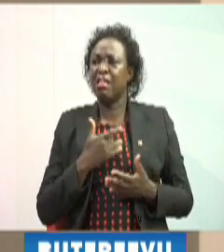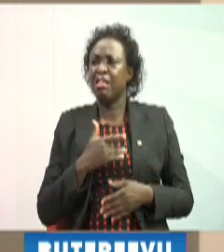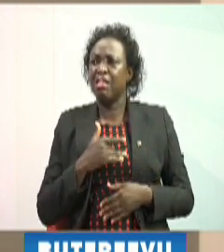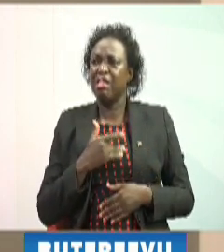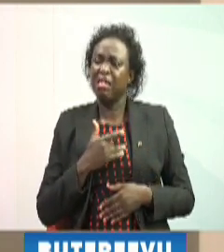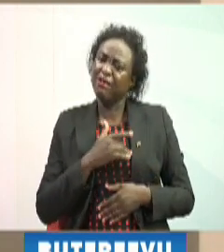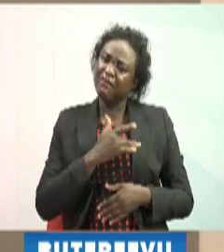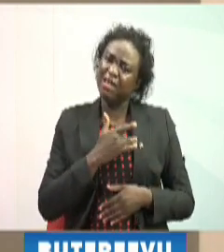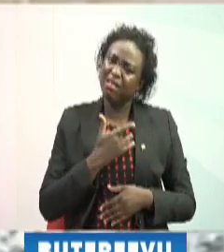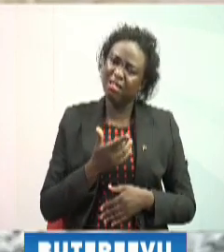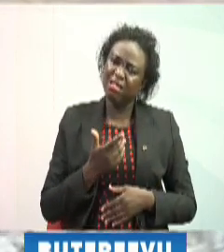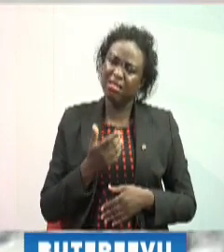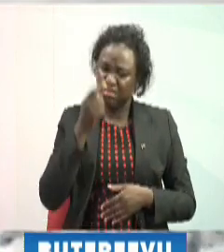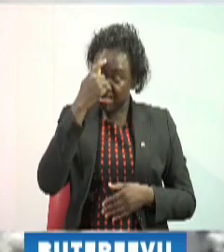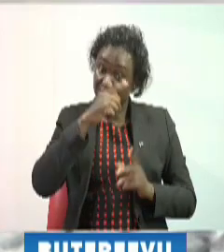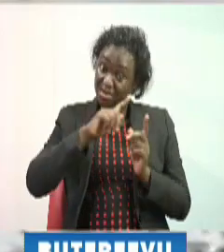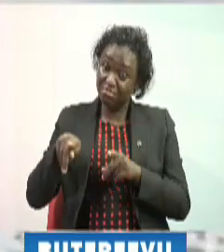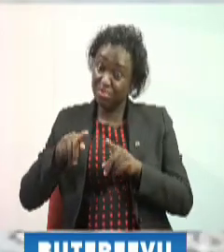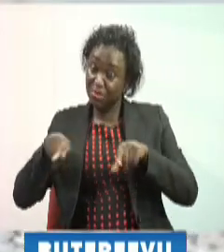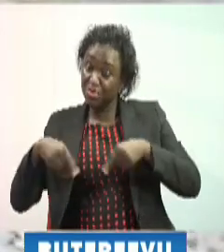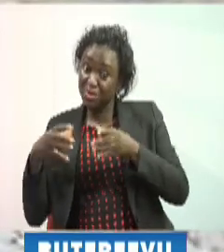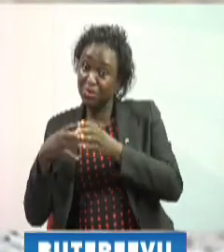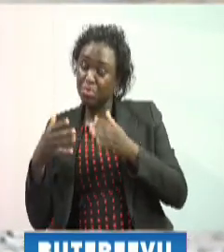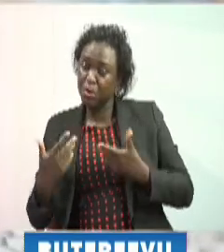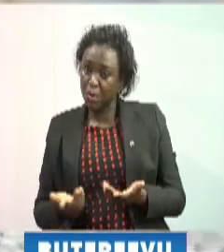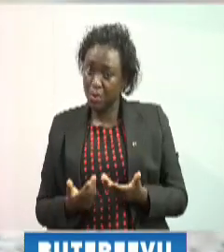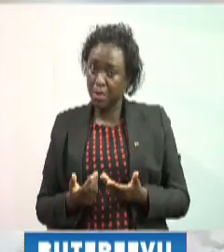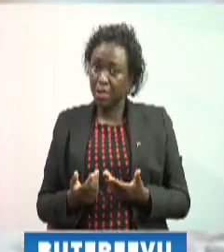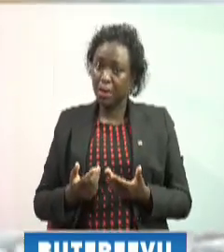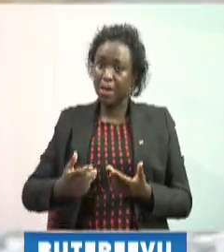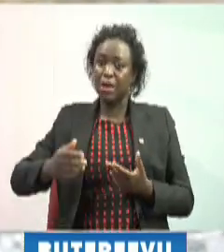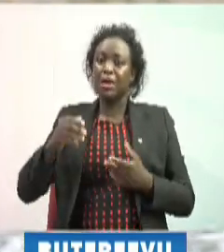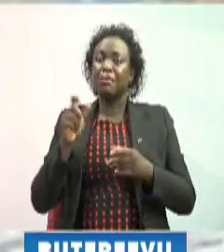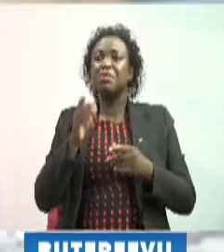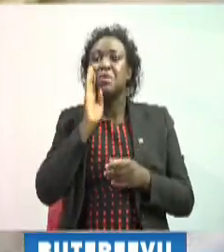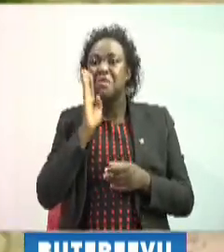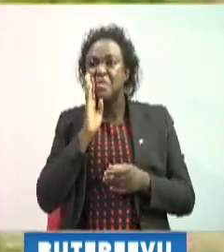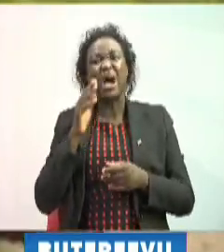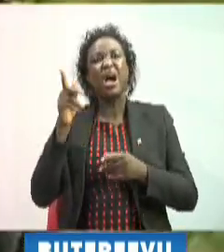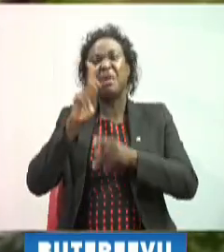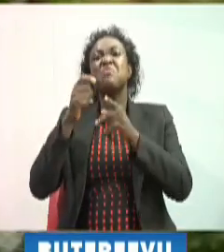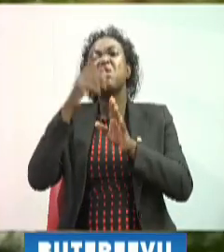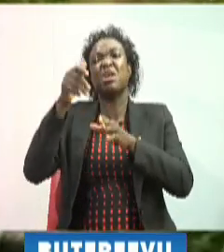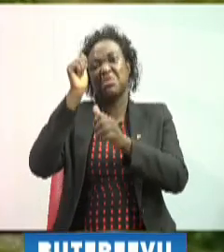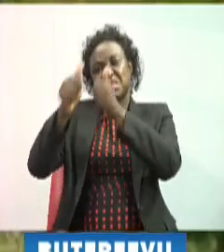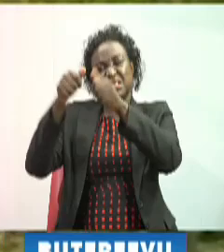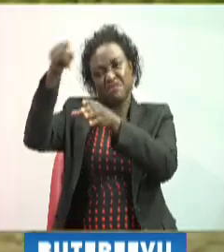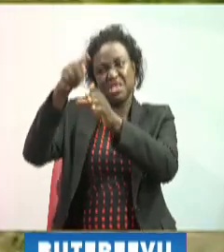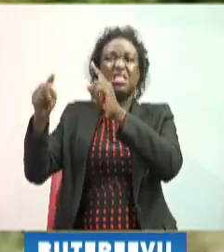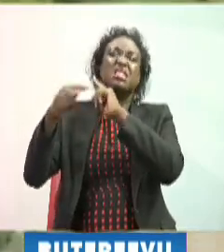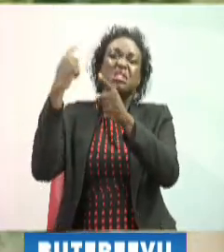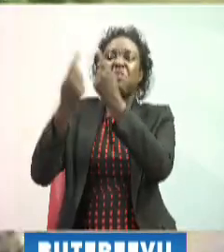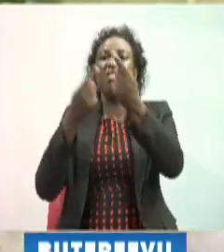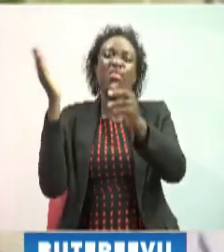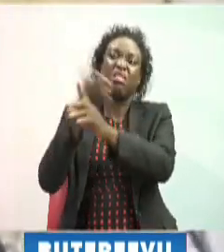are we being ignored? Bano bakanyiza ebigambibwa nti abantu mu kitundu kino be battingana nti si kituufu n'akamu wabula waliwo obubbi bwente